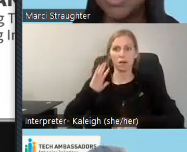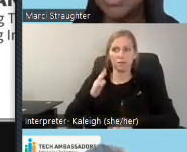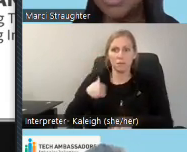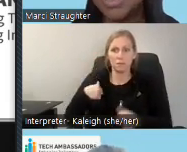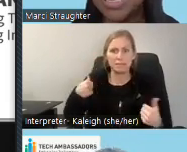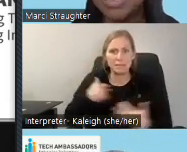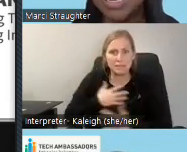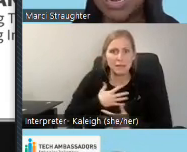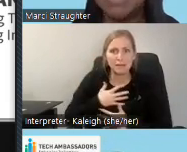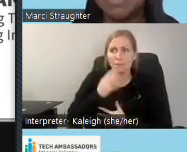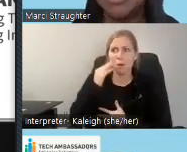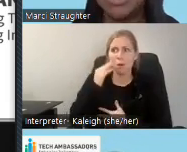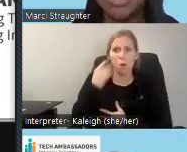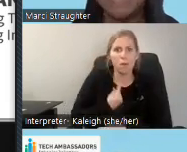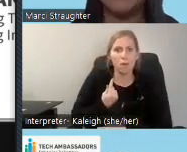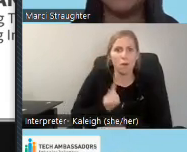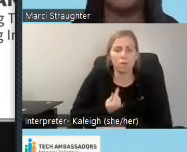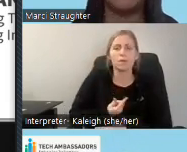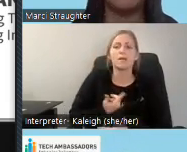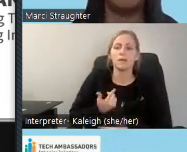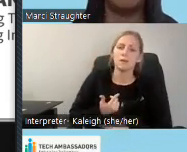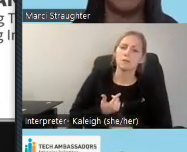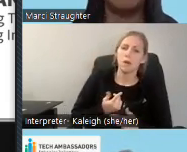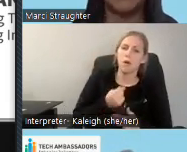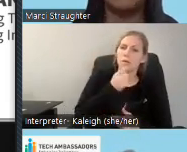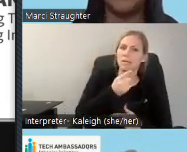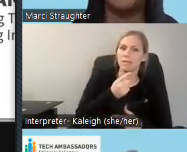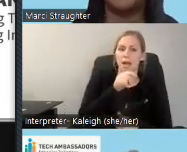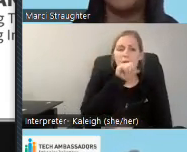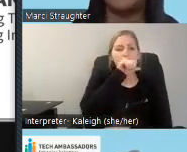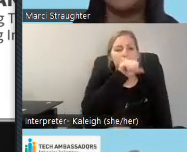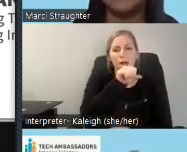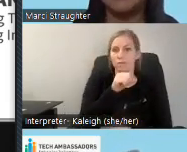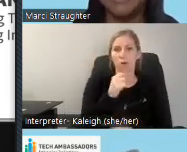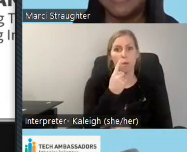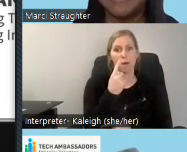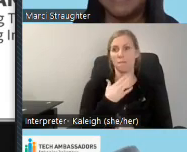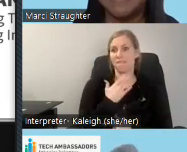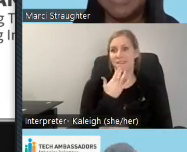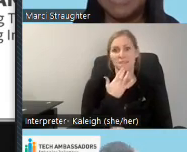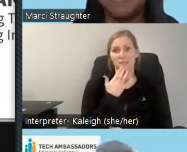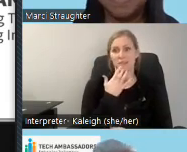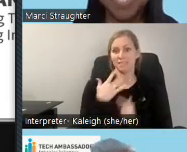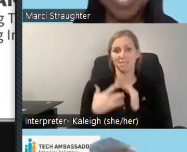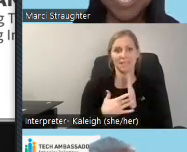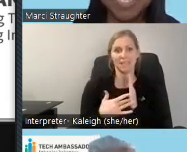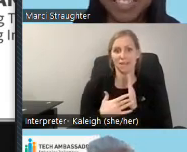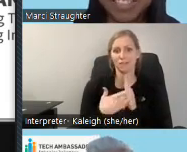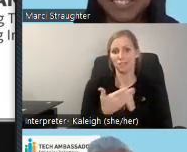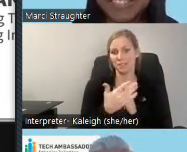really good thing that I love to have. It's one of my favorite pieces of technology.